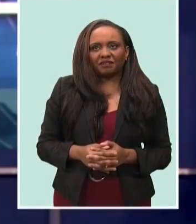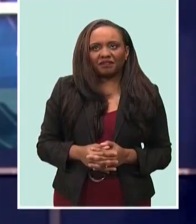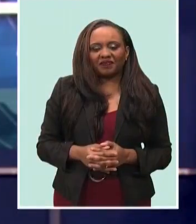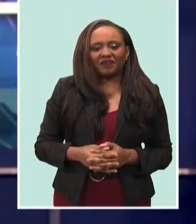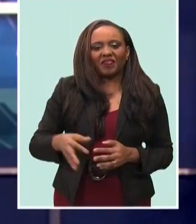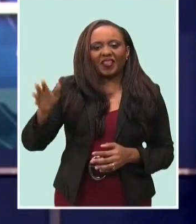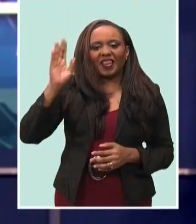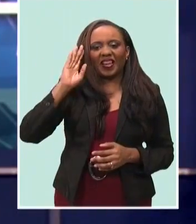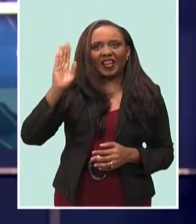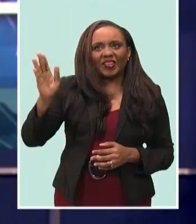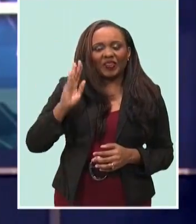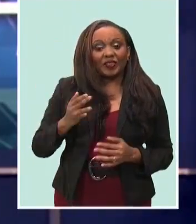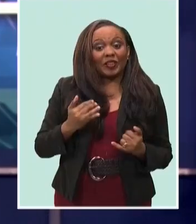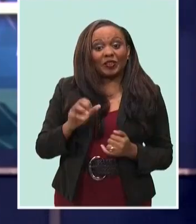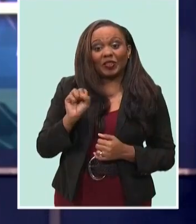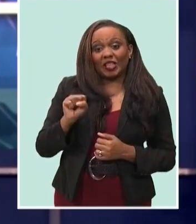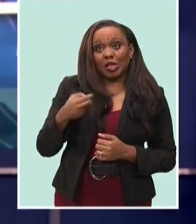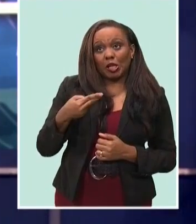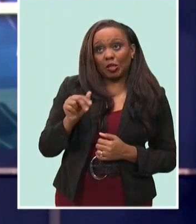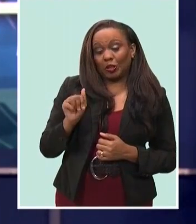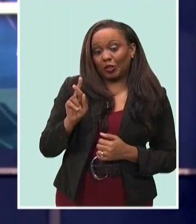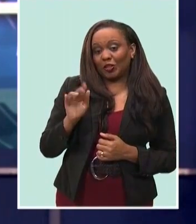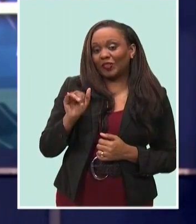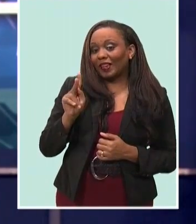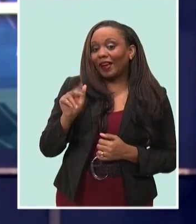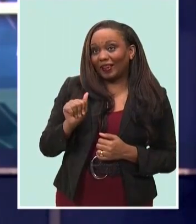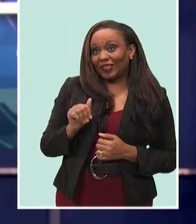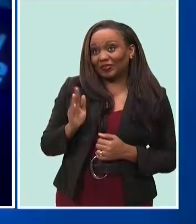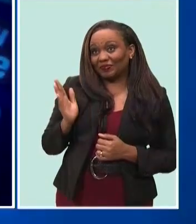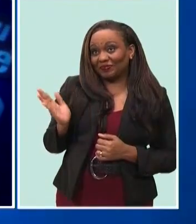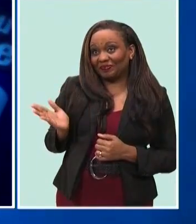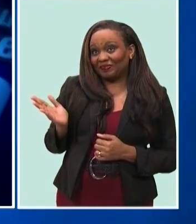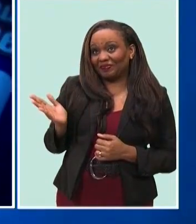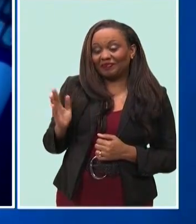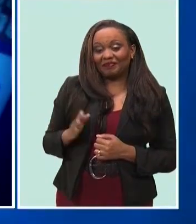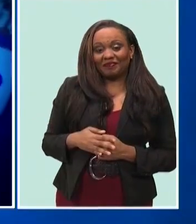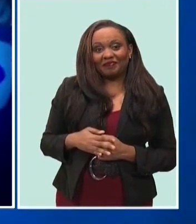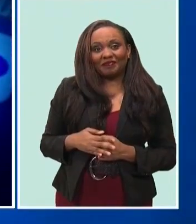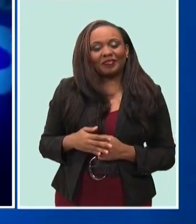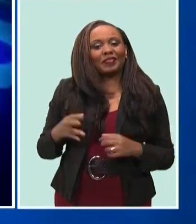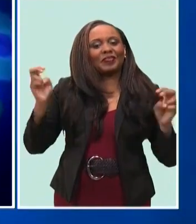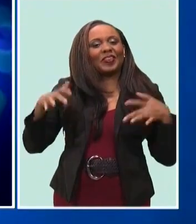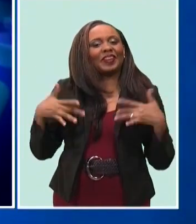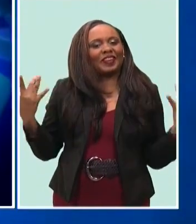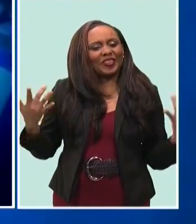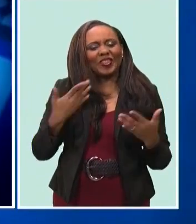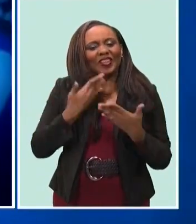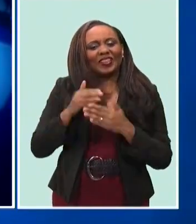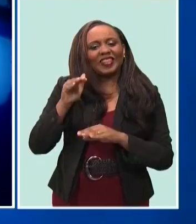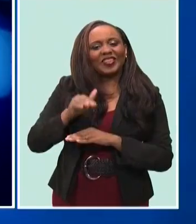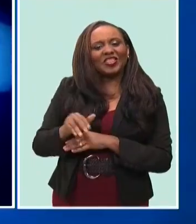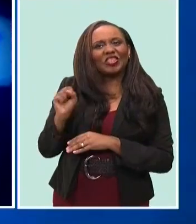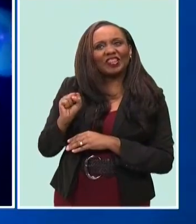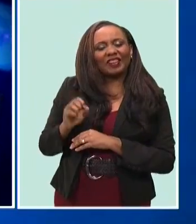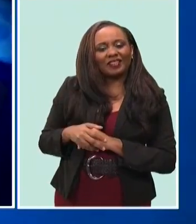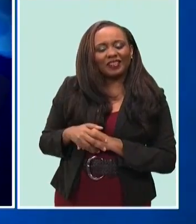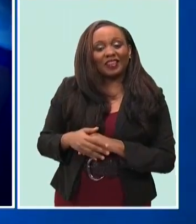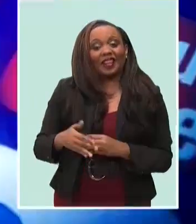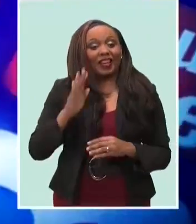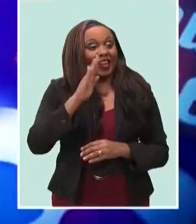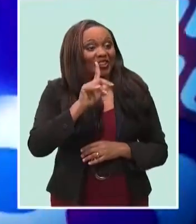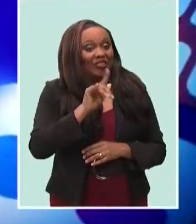And we say hello again, this time to Sharika Griffith, who is very busy in our social media corner to tell us what is trending. Good evening, Sharika. Hello